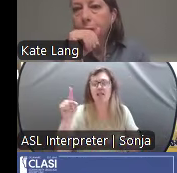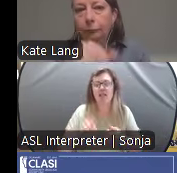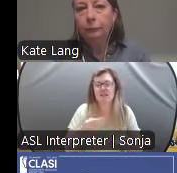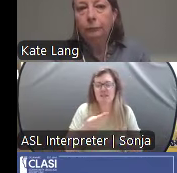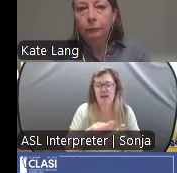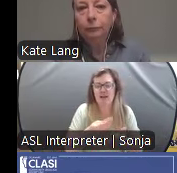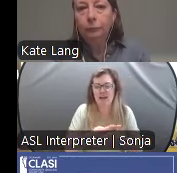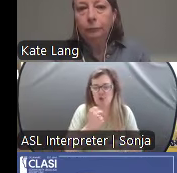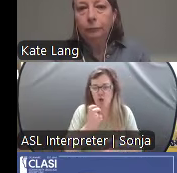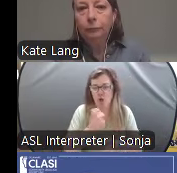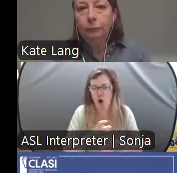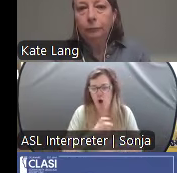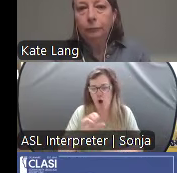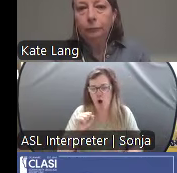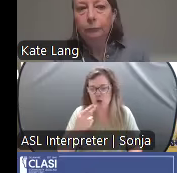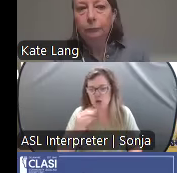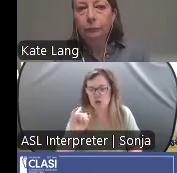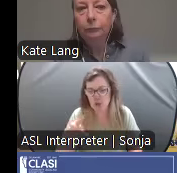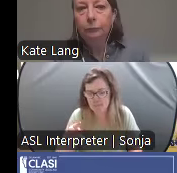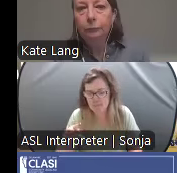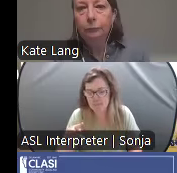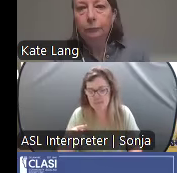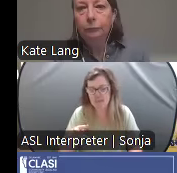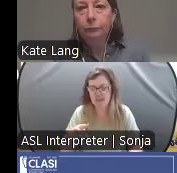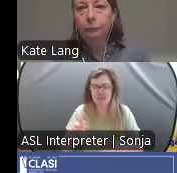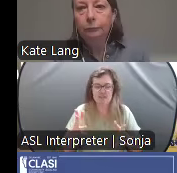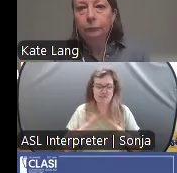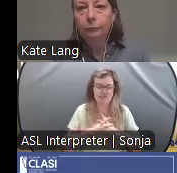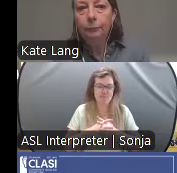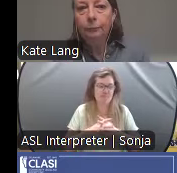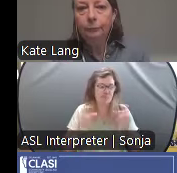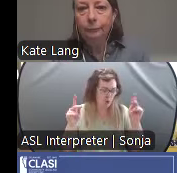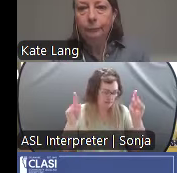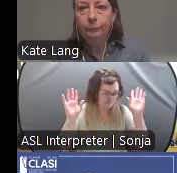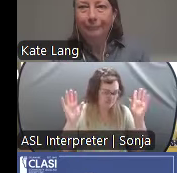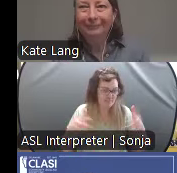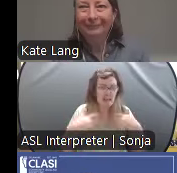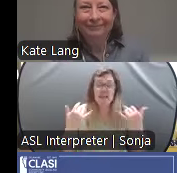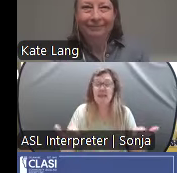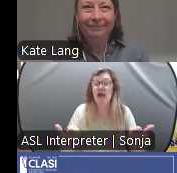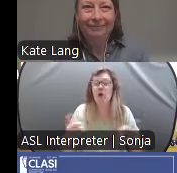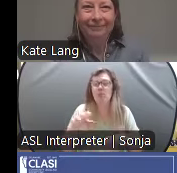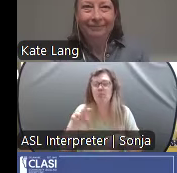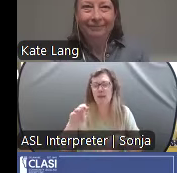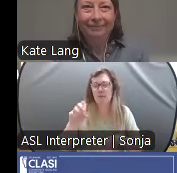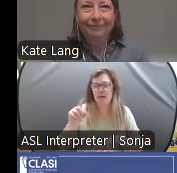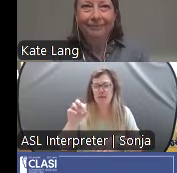who have marginal amounts of income and savings. Okay, now we can talk a bit about Medicare.